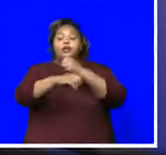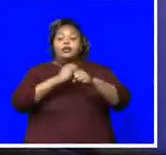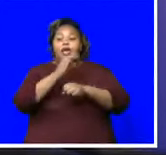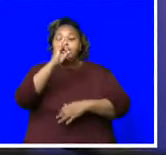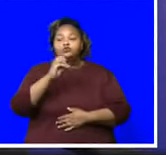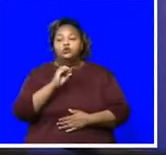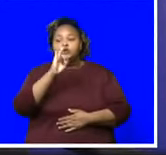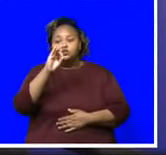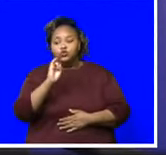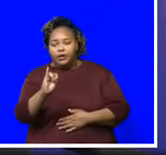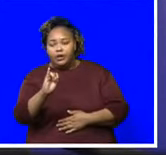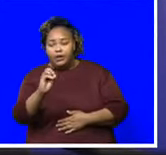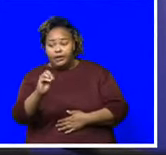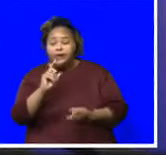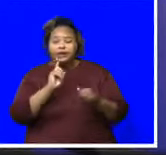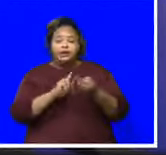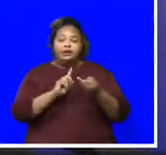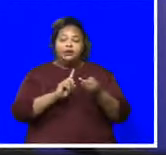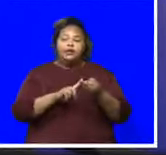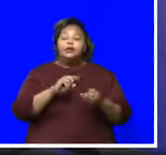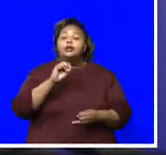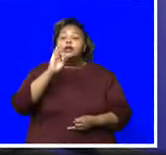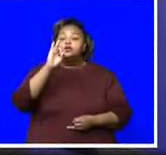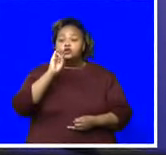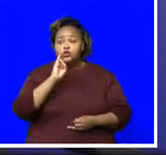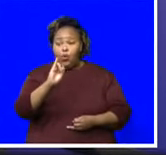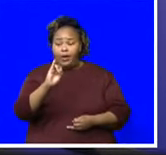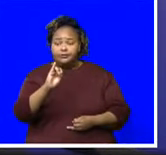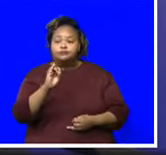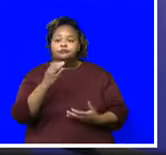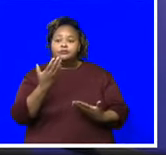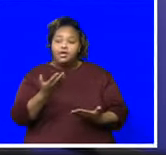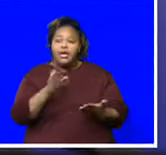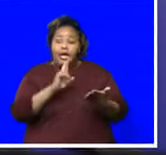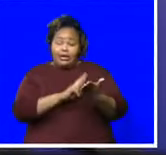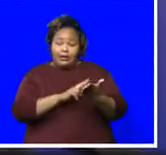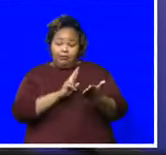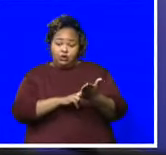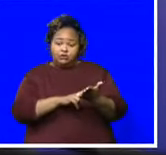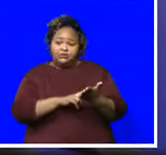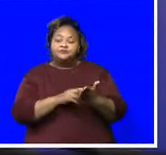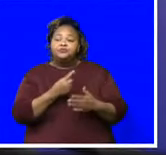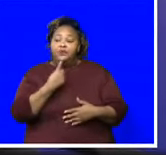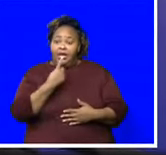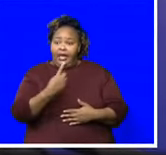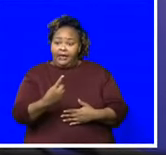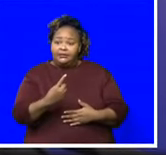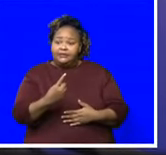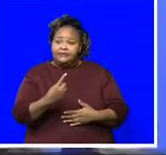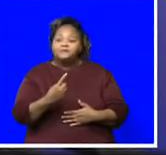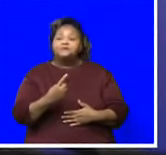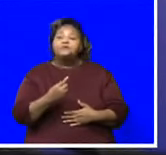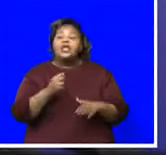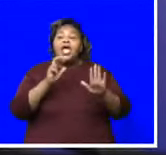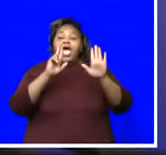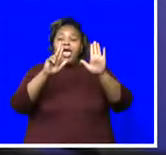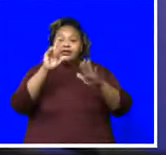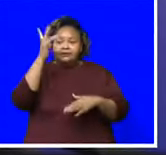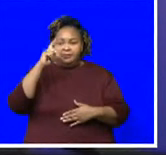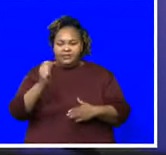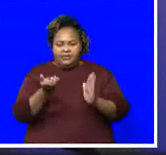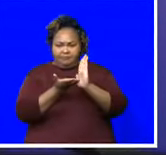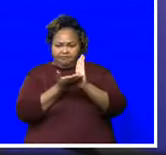and 2021, Your Excellency, as a country, we saw a growth in exports of 8%, which